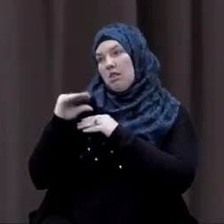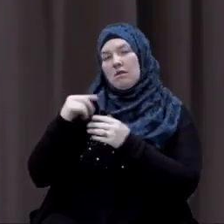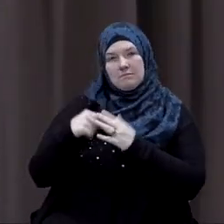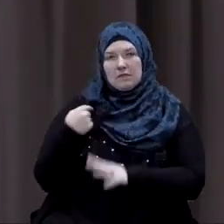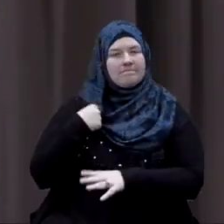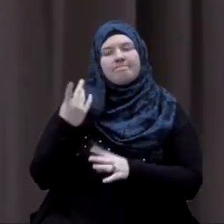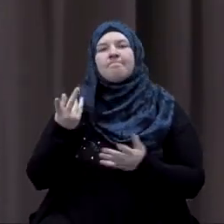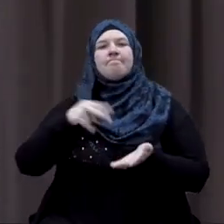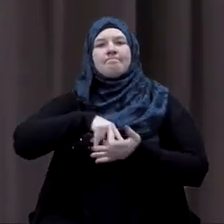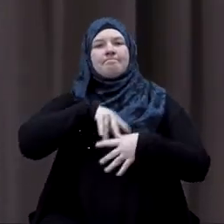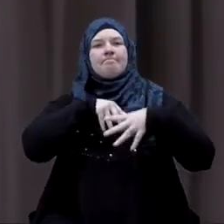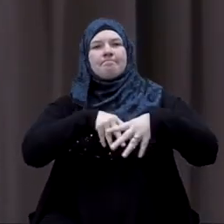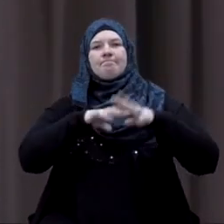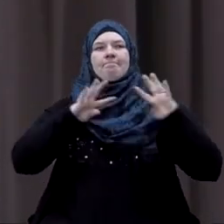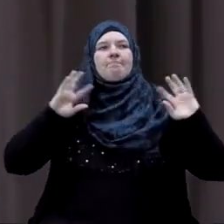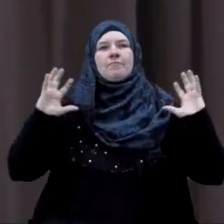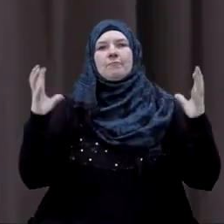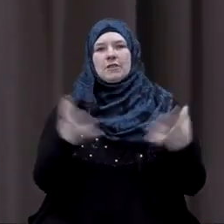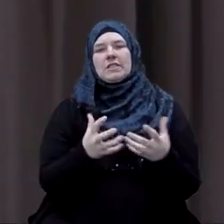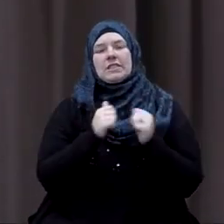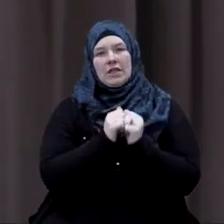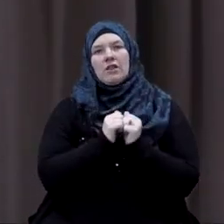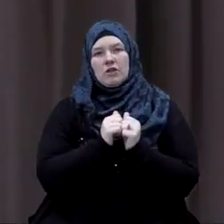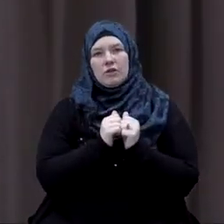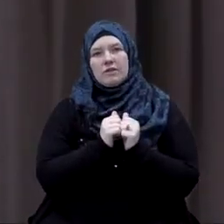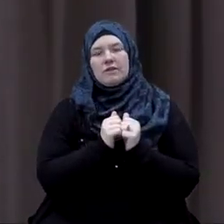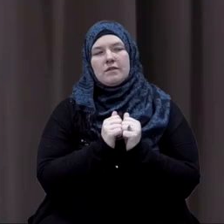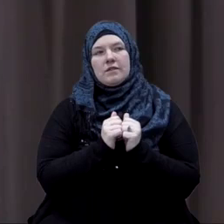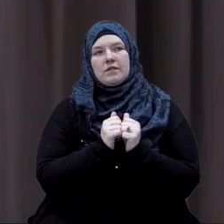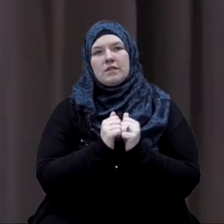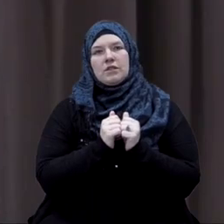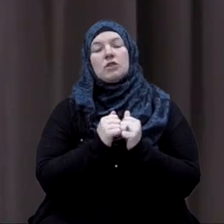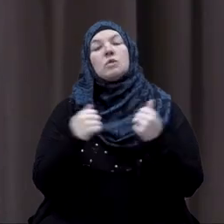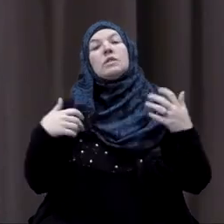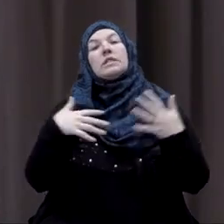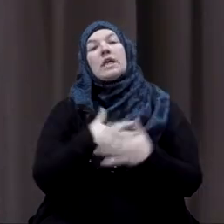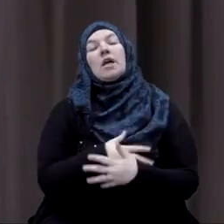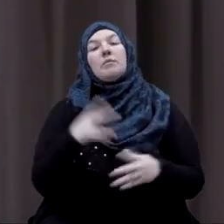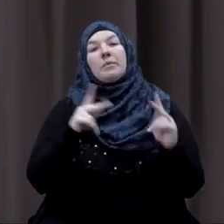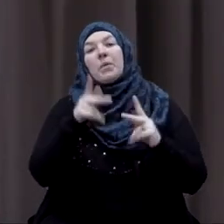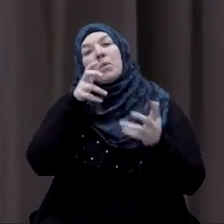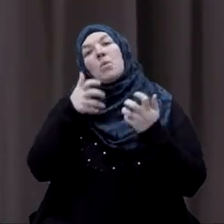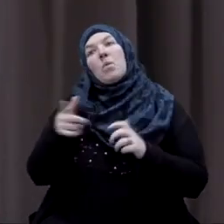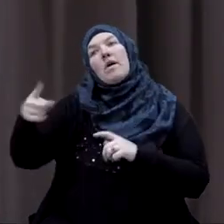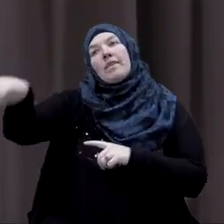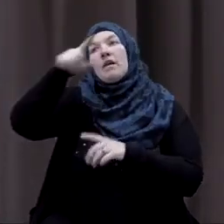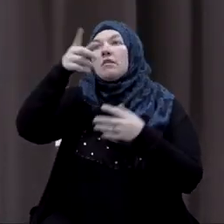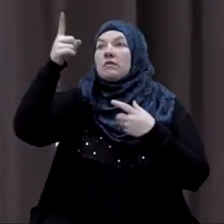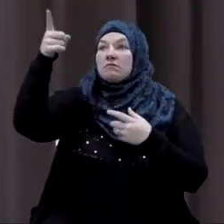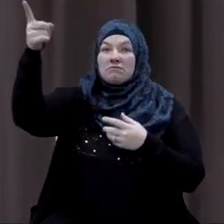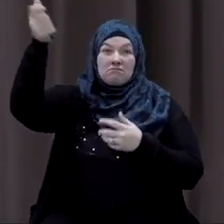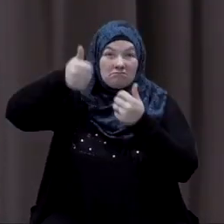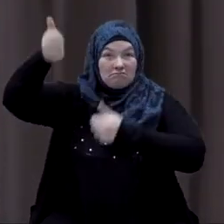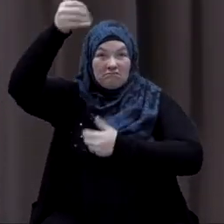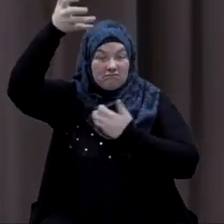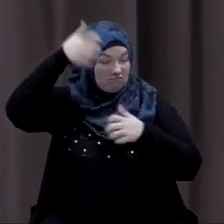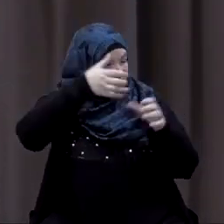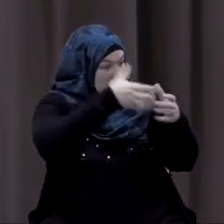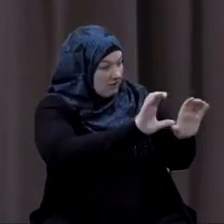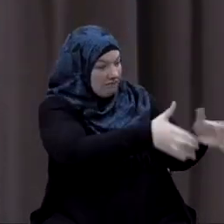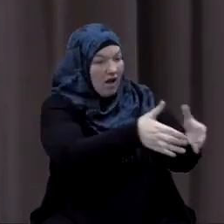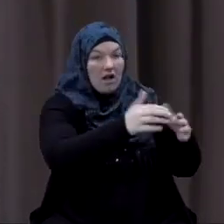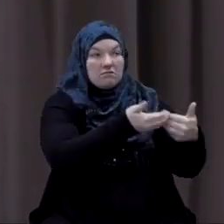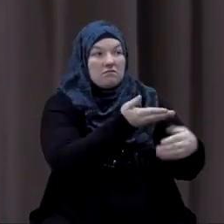you. You stand together to scare those who want you to be divided, to break your